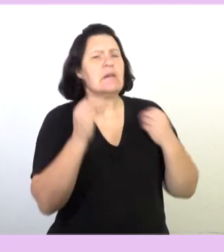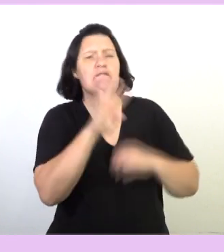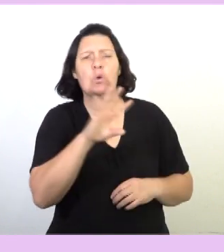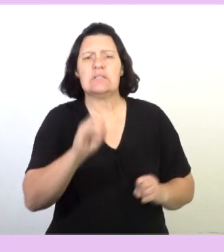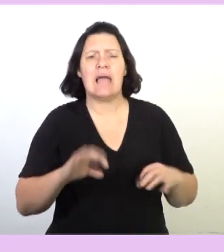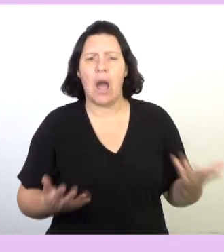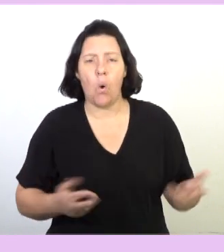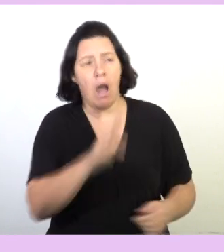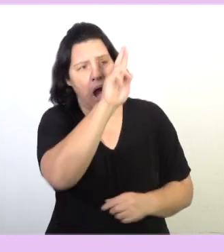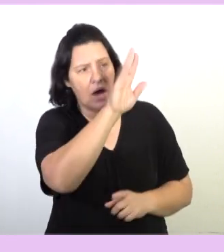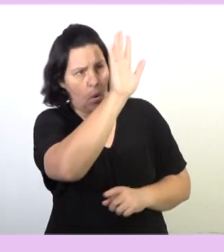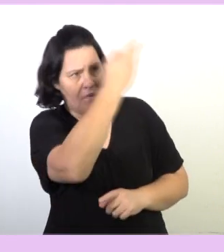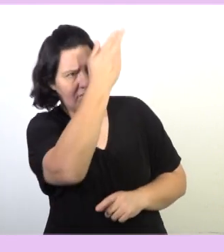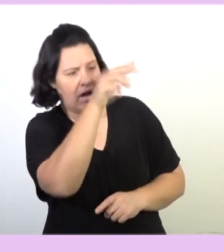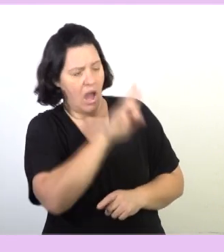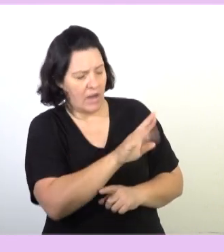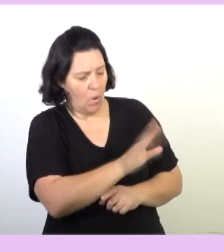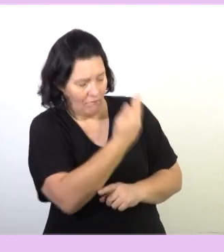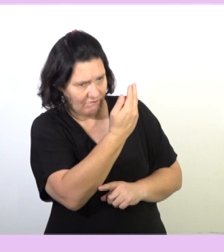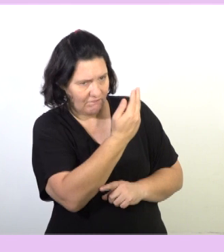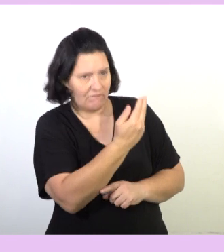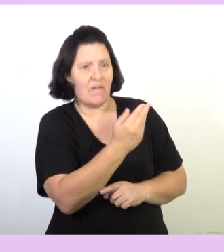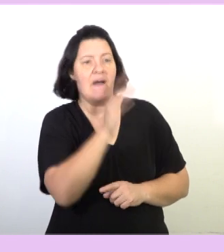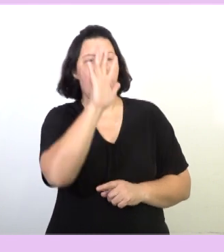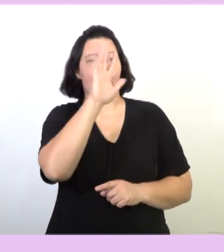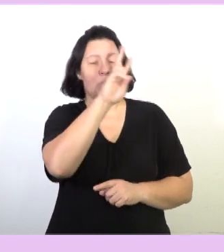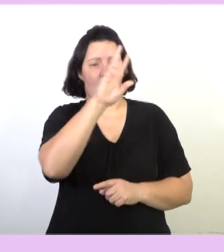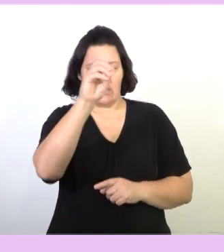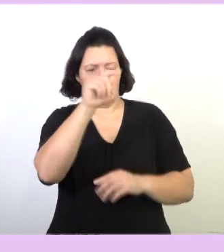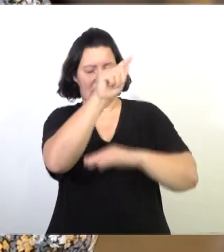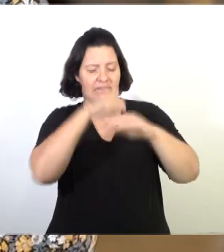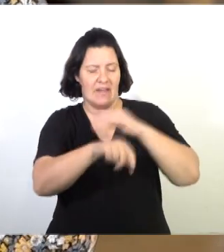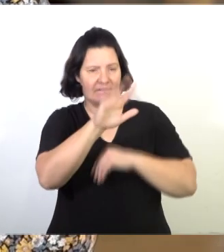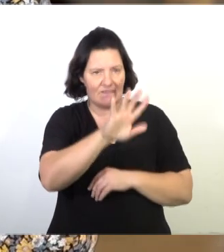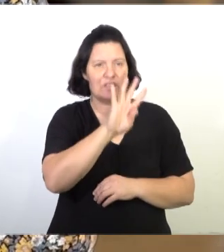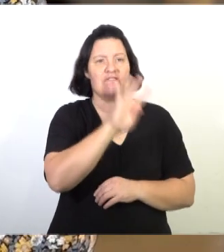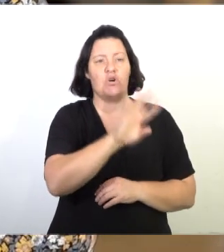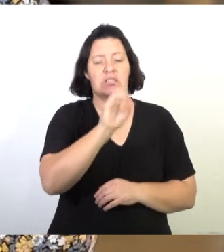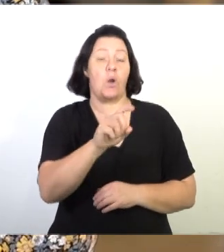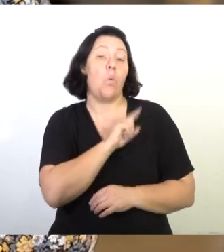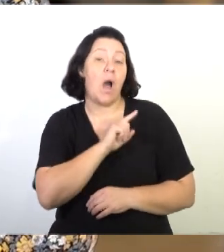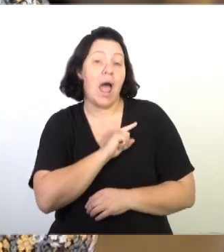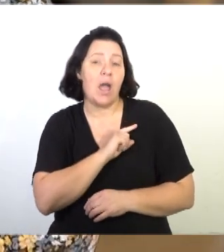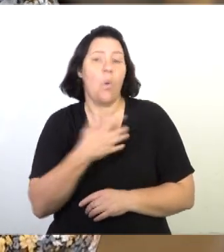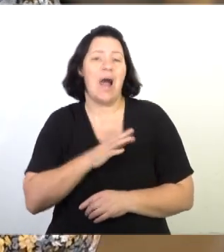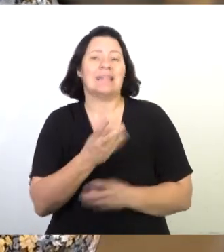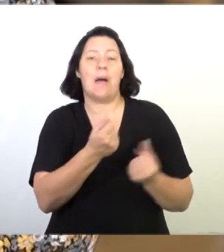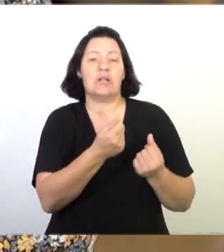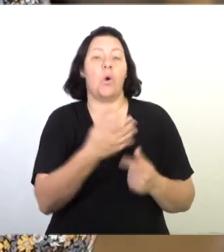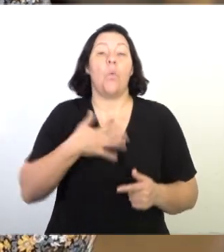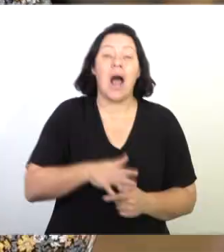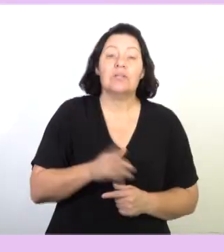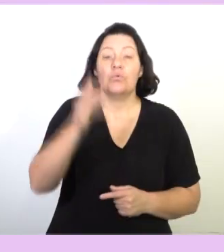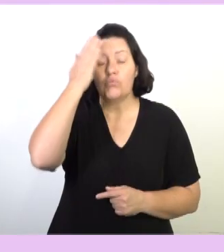40? The R's, which represents the rands, they cancel one another because remember, we are looking for the number of